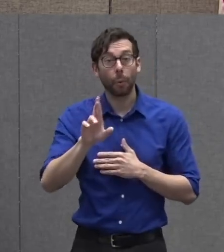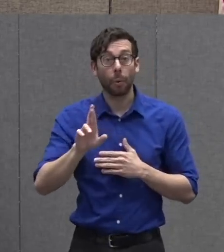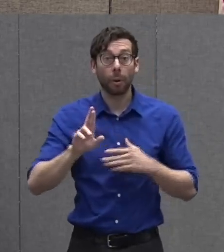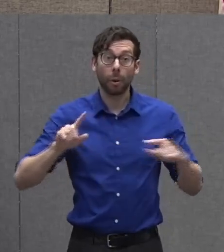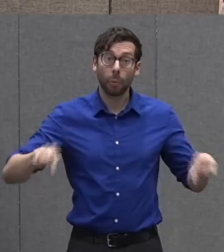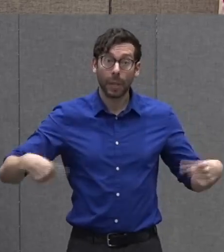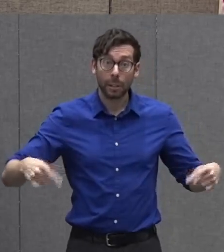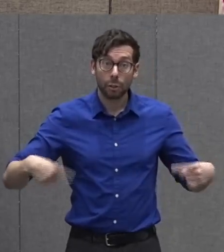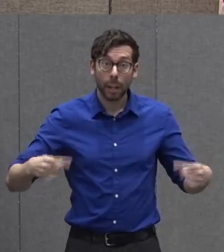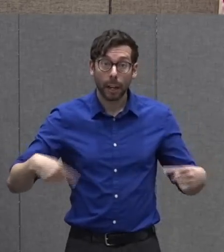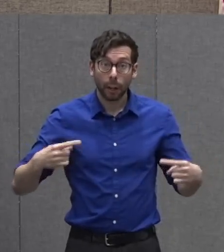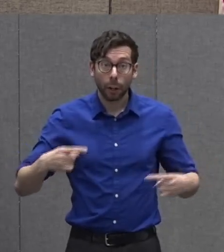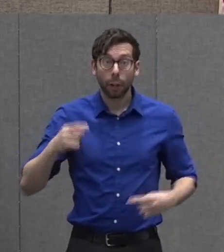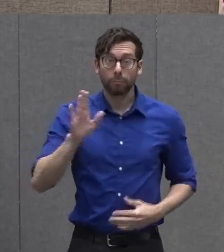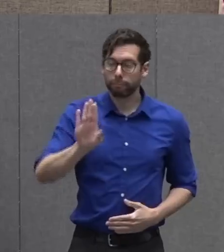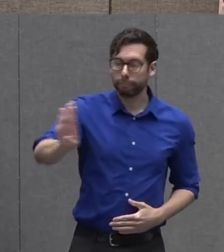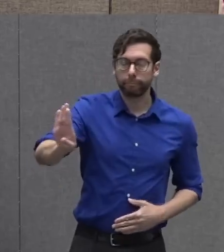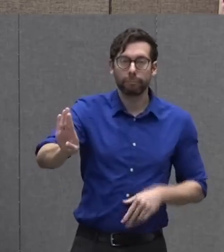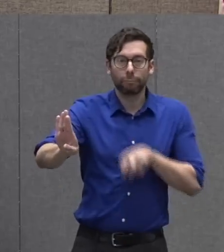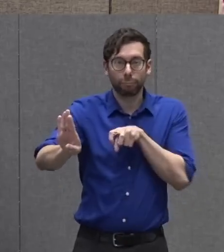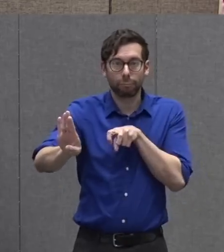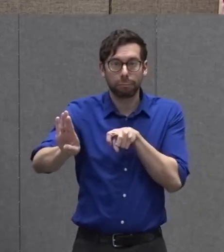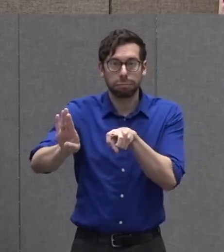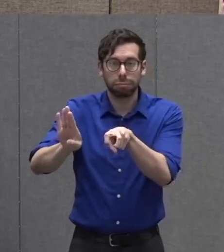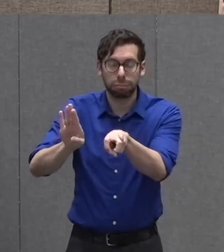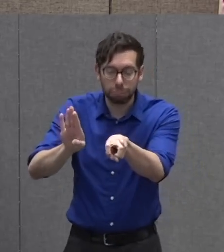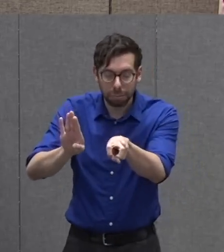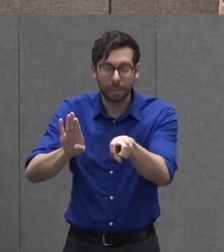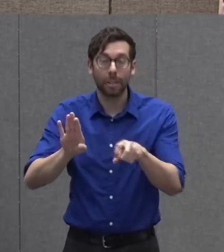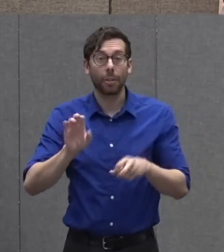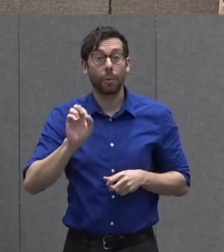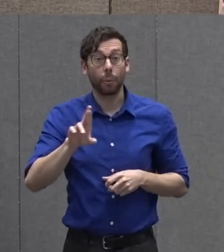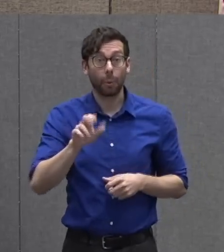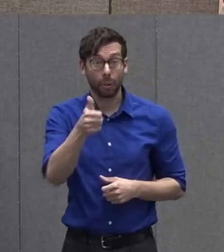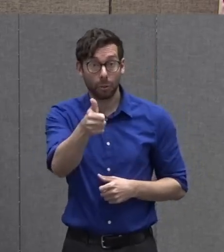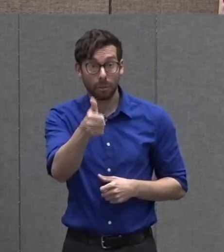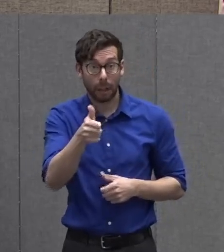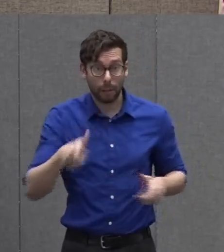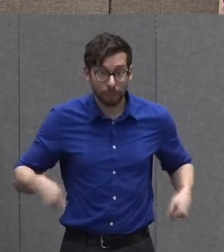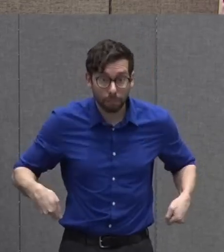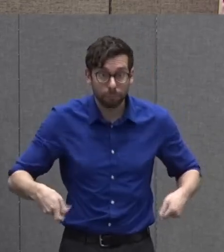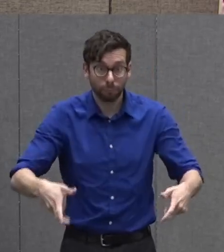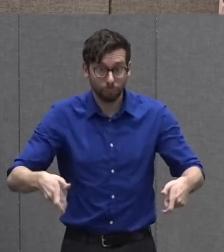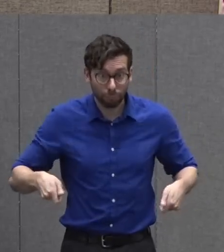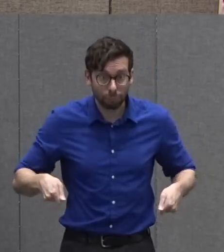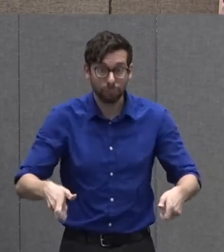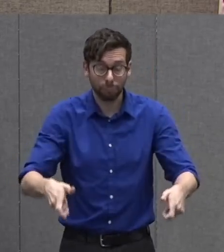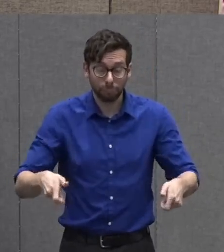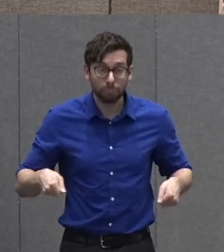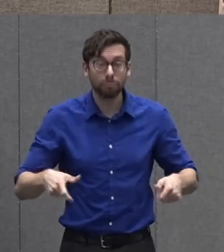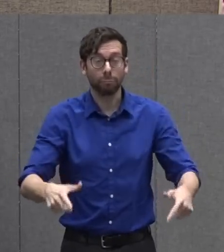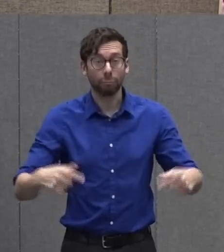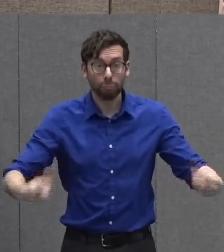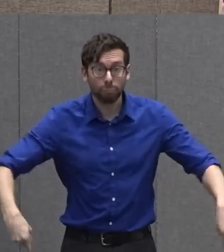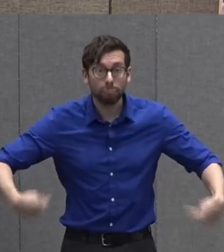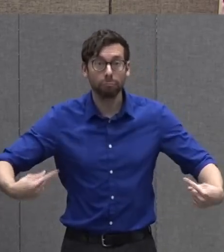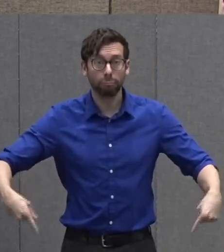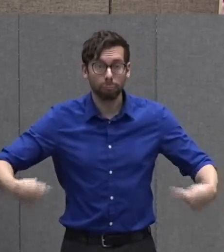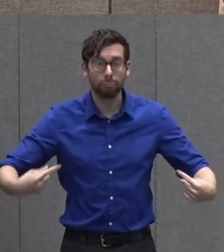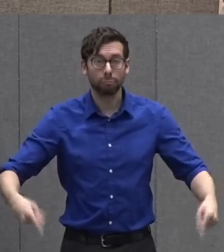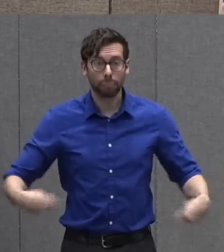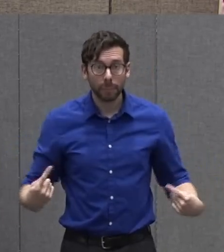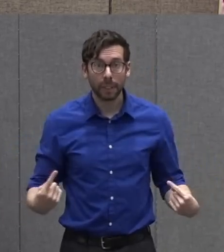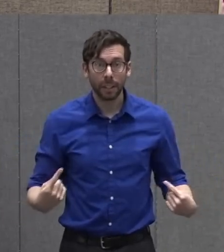wheelchair, you needed to push on the wheels to move forward. So think about all the things throughout your day that